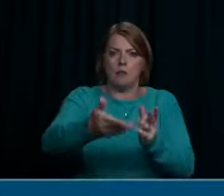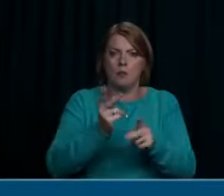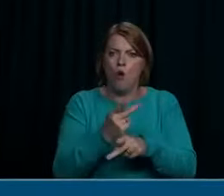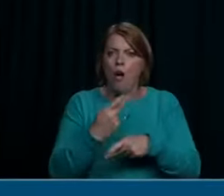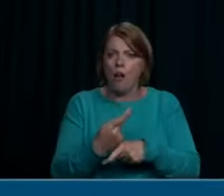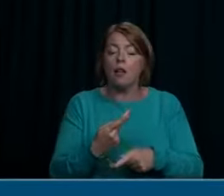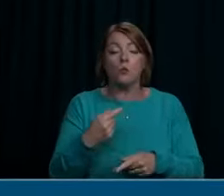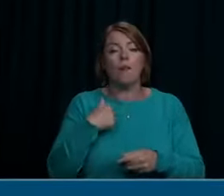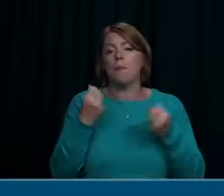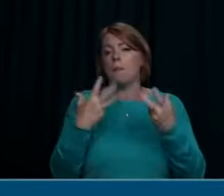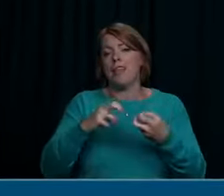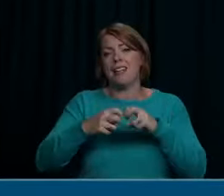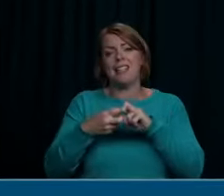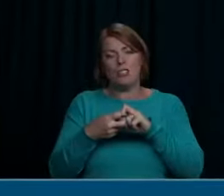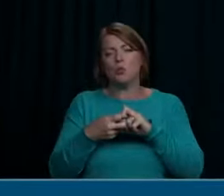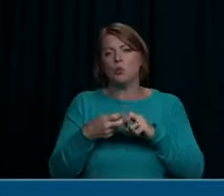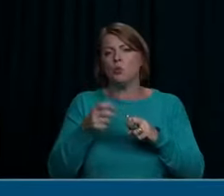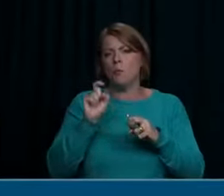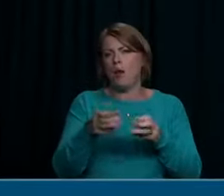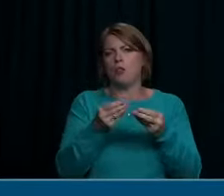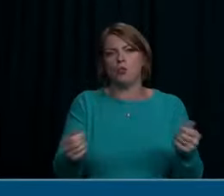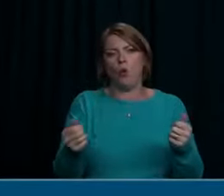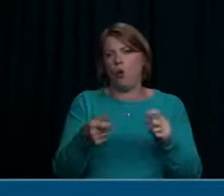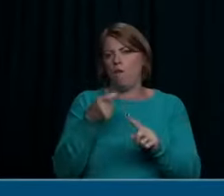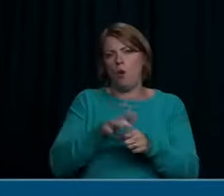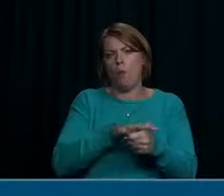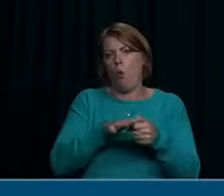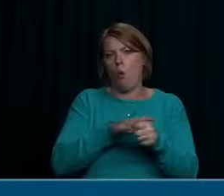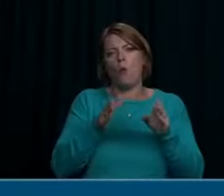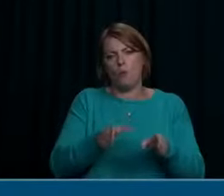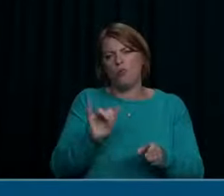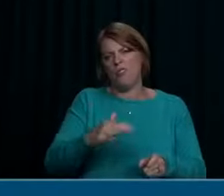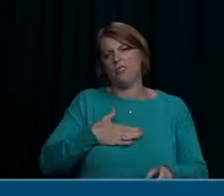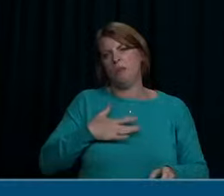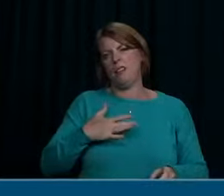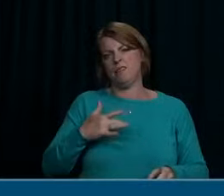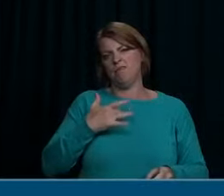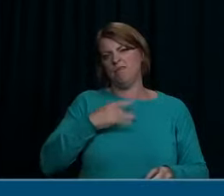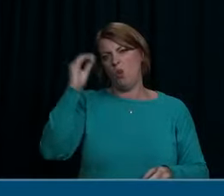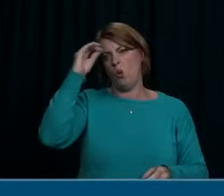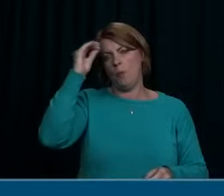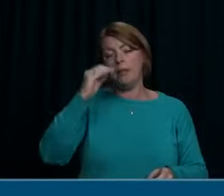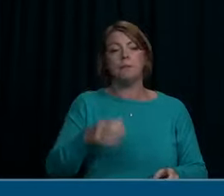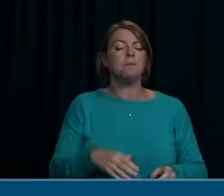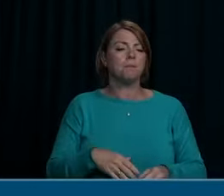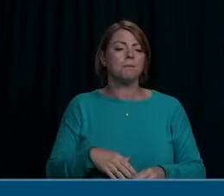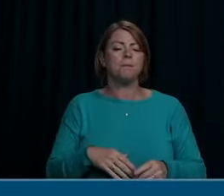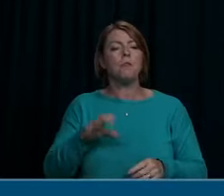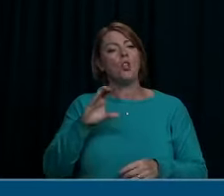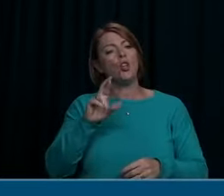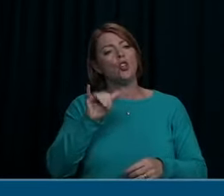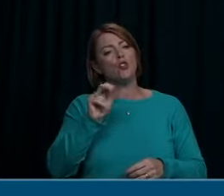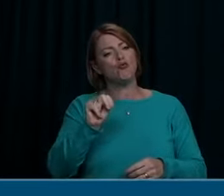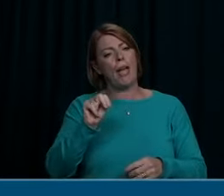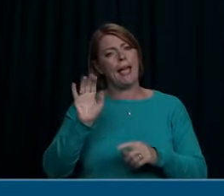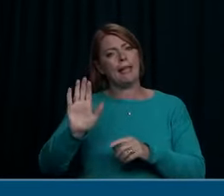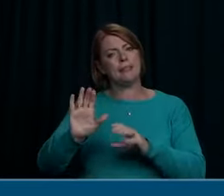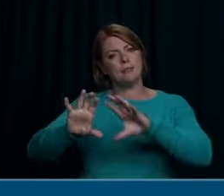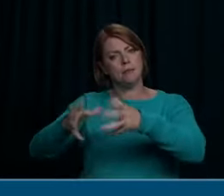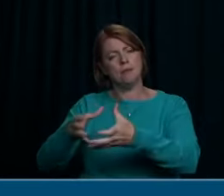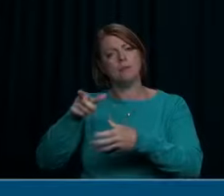to be solved by someone who is local. So that's how I feel. Now, the Crane campaign, as you know, has said that former